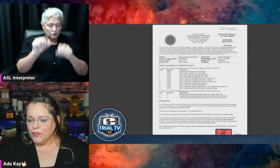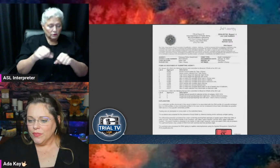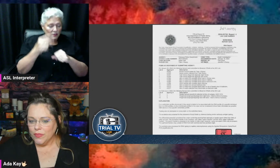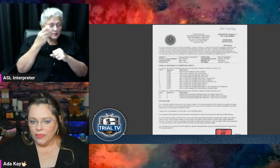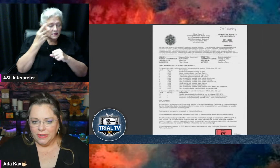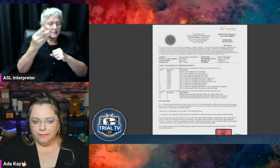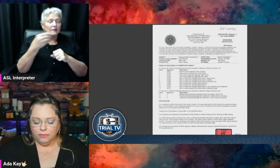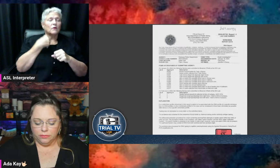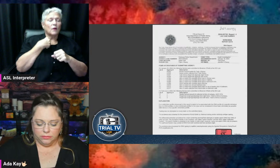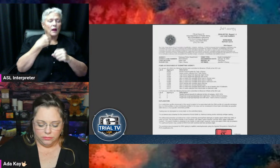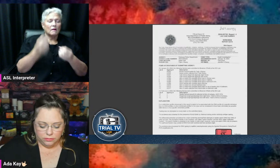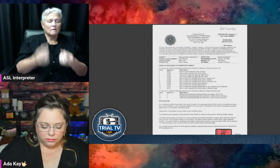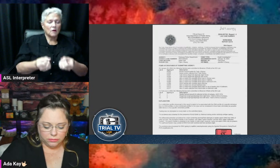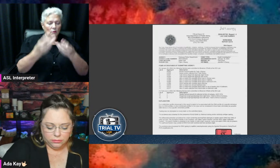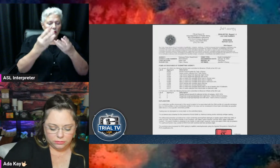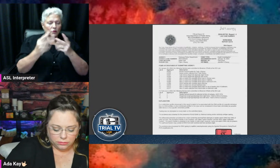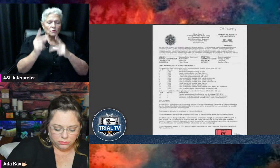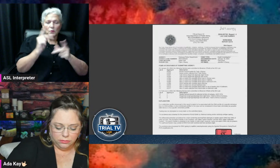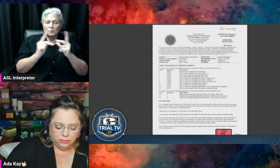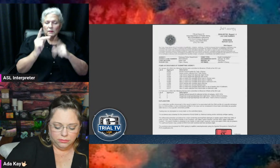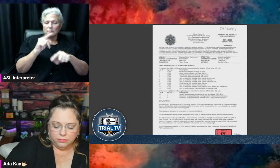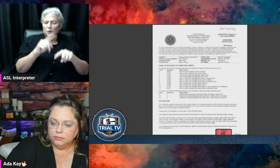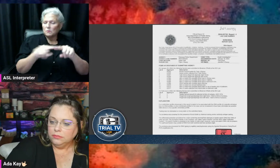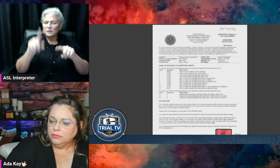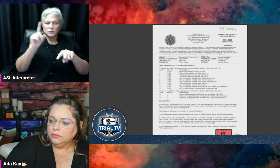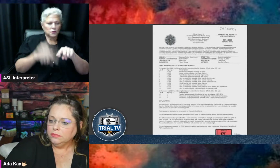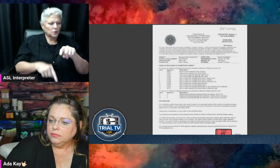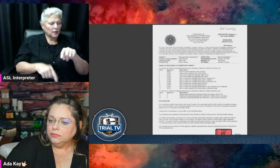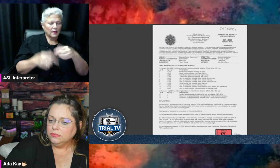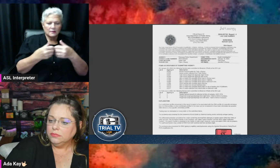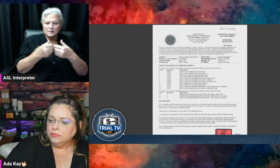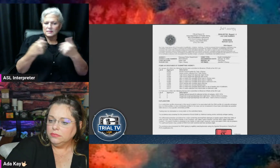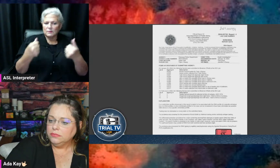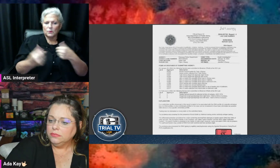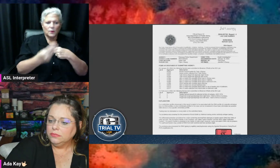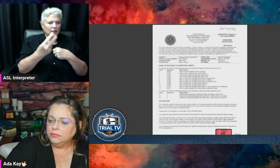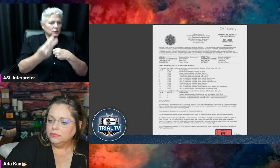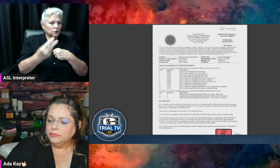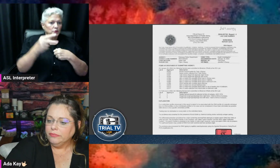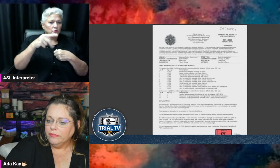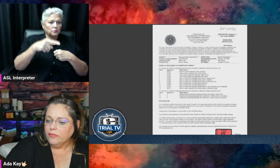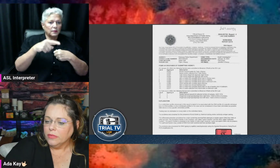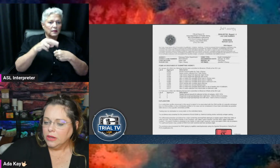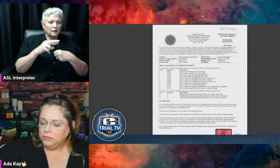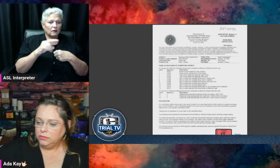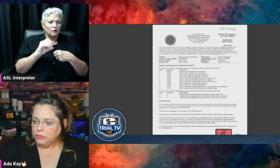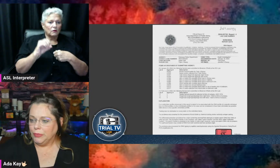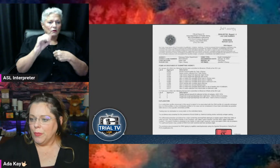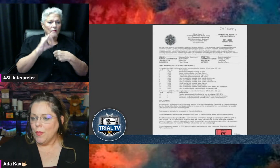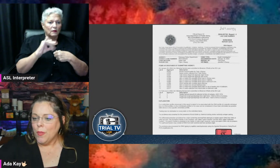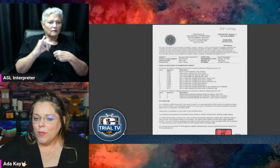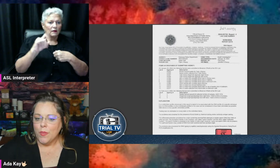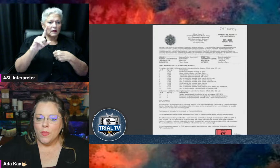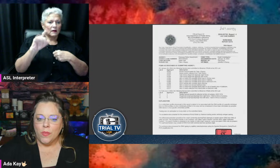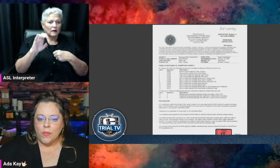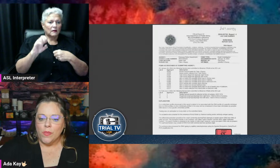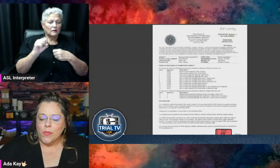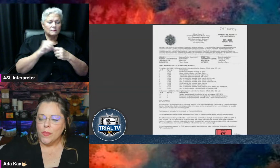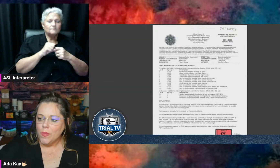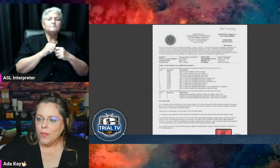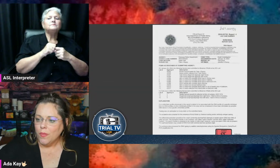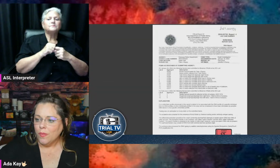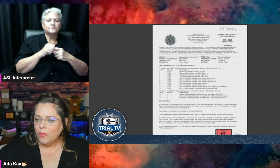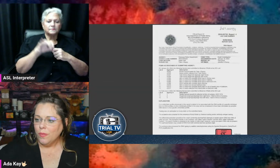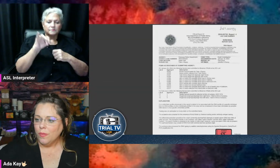people, but you won't be able to separate the 2 profiles out. So in other words, there was DNA there, there was just a mix